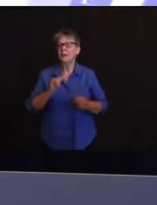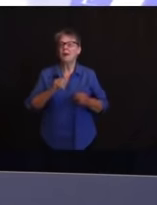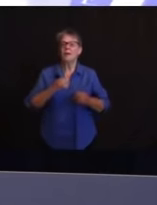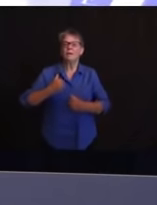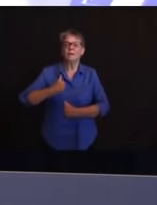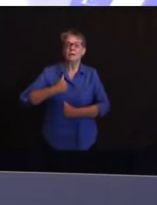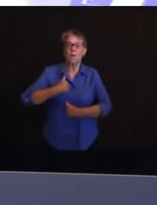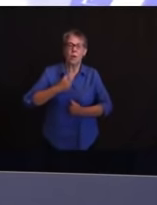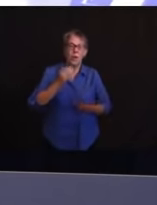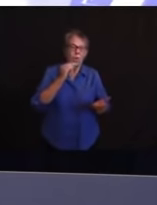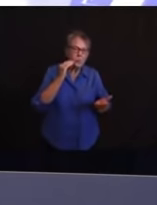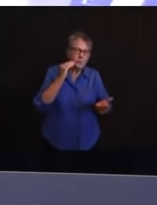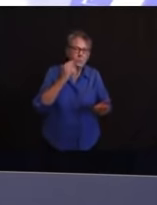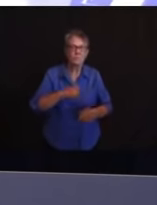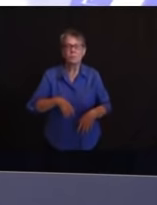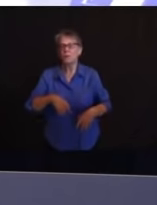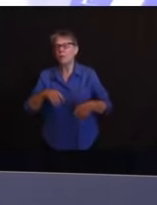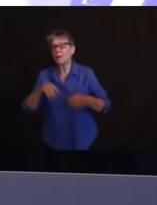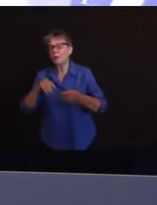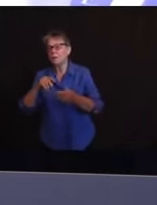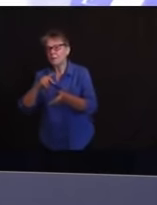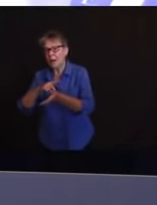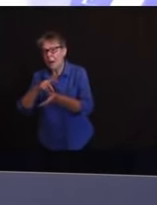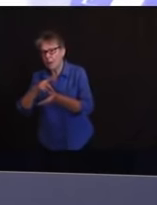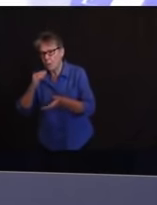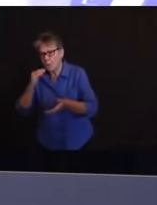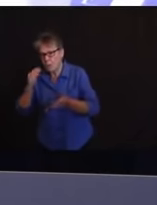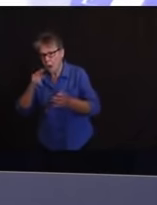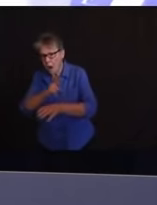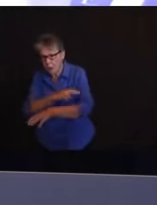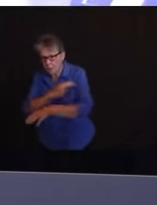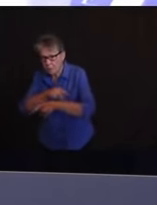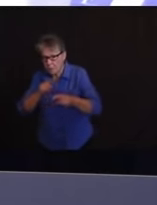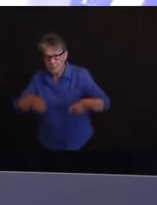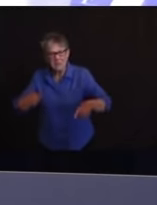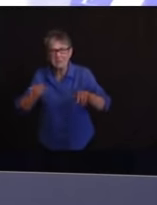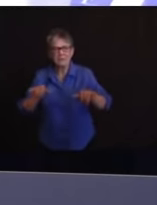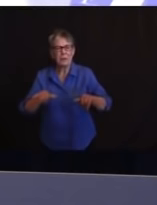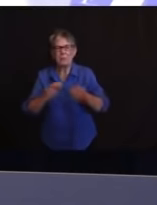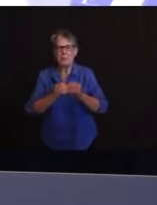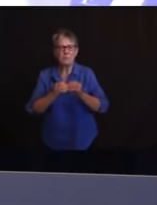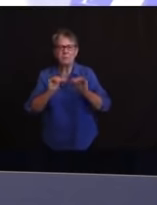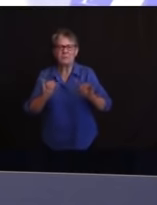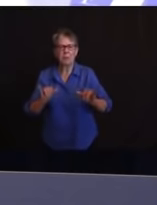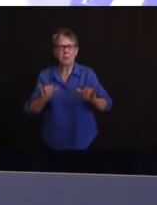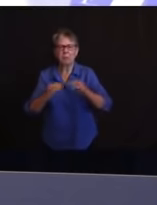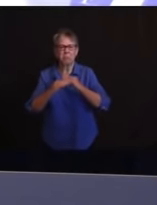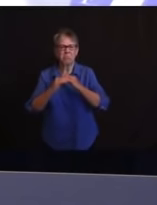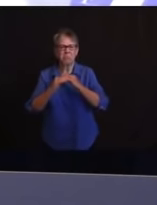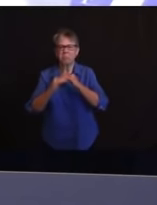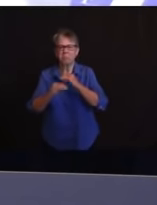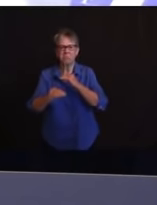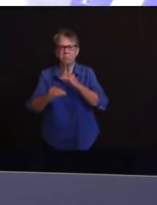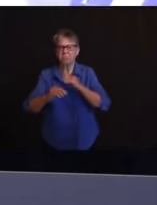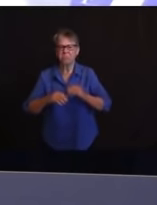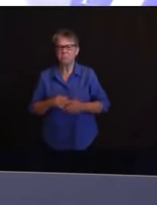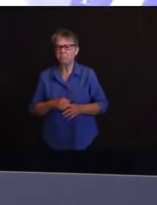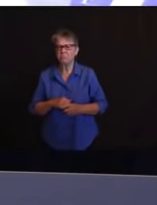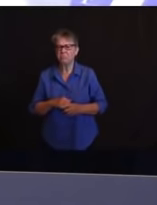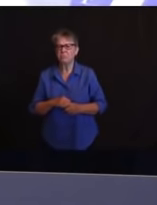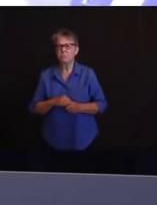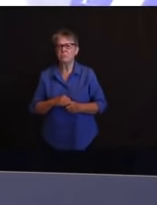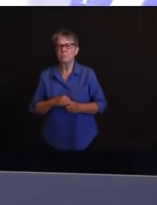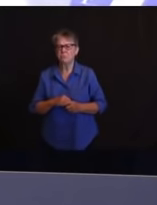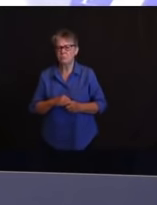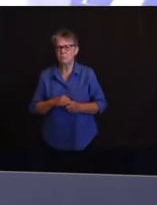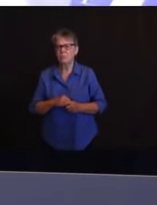As of July 9th, the overall New Jersey positivity rate is 1.51%. The northern part of the